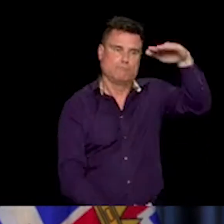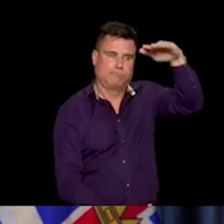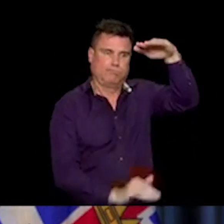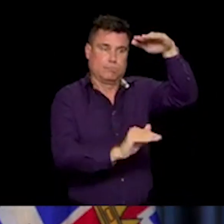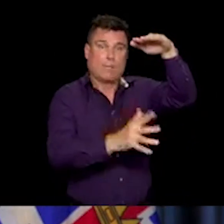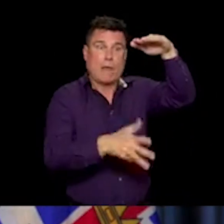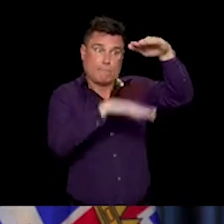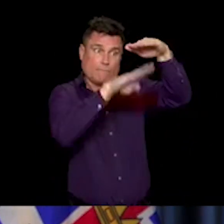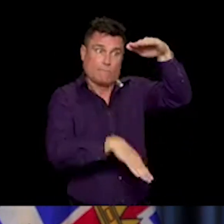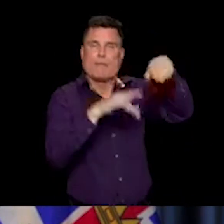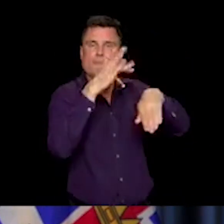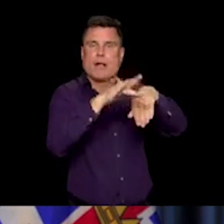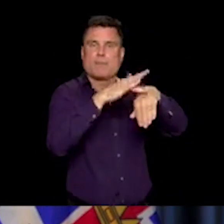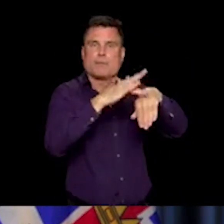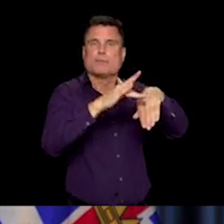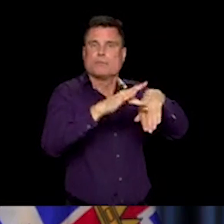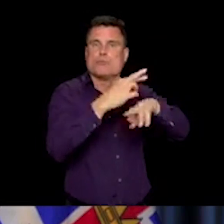at present.